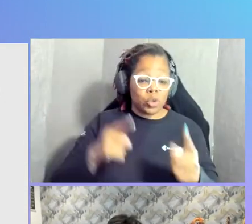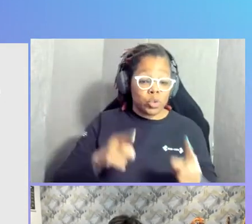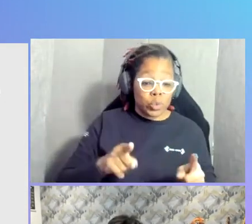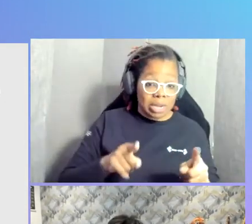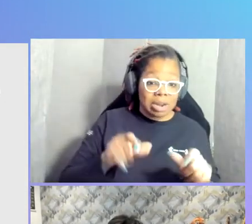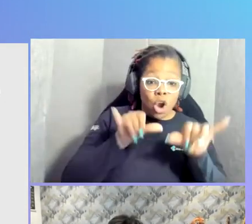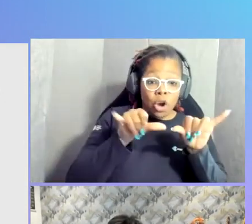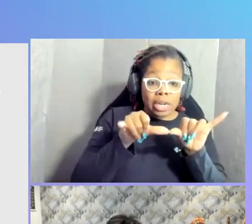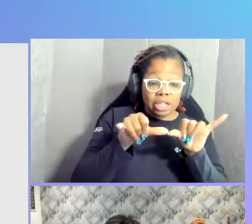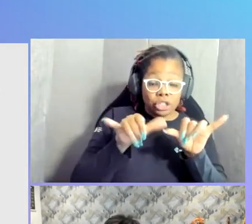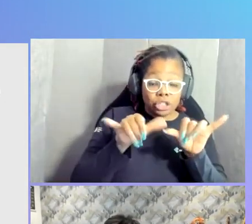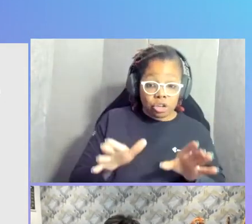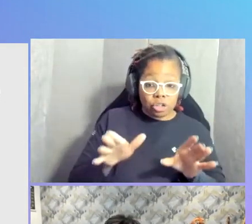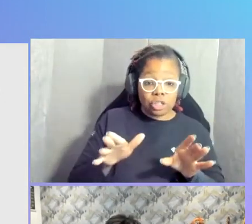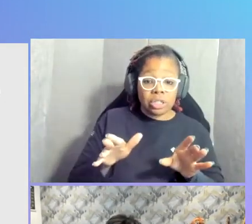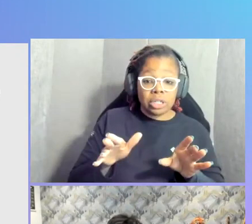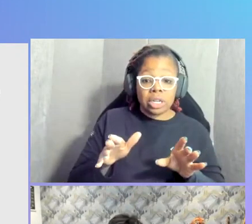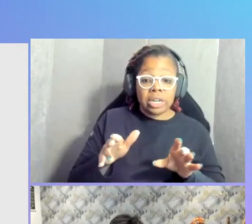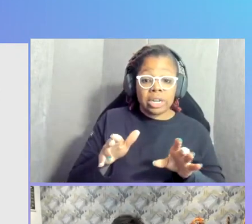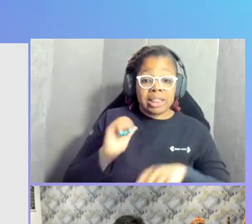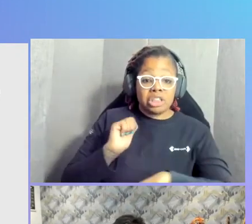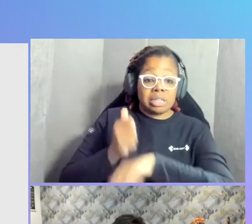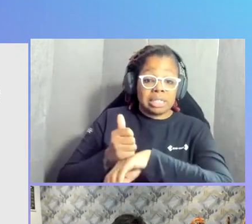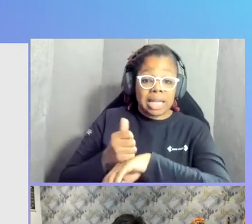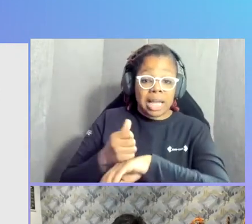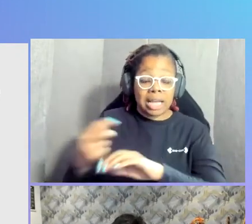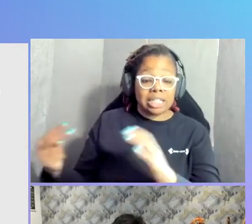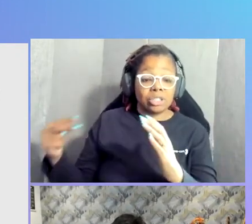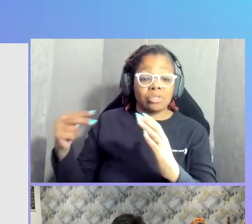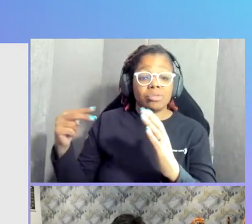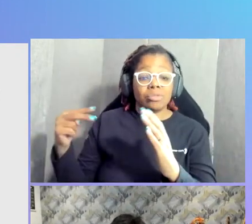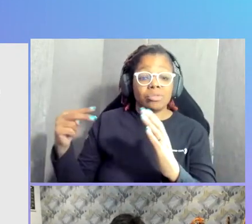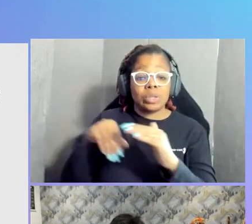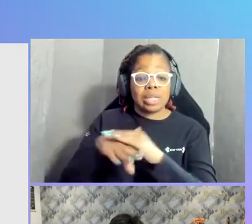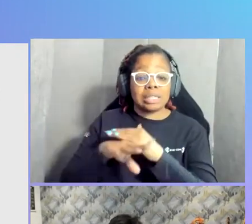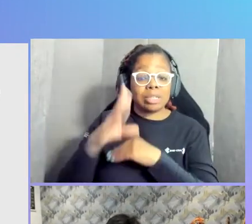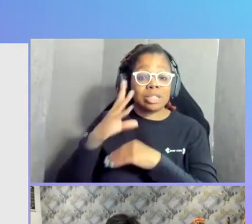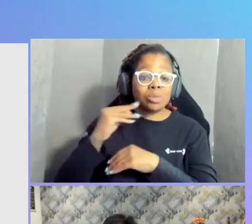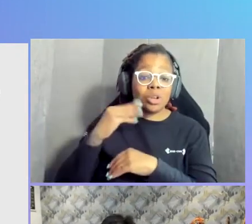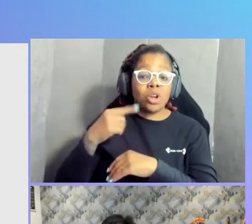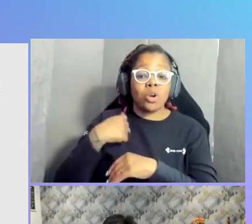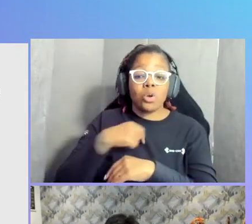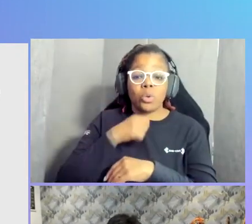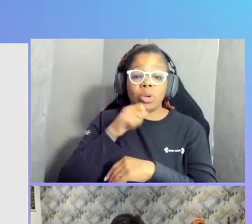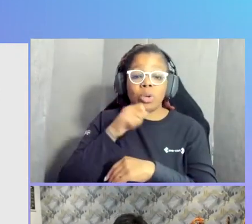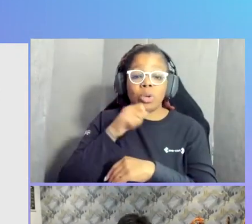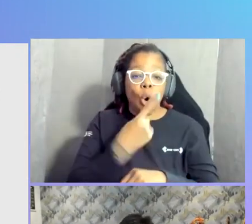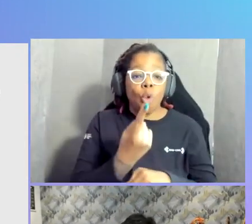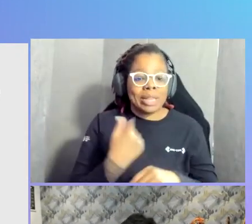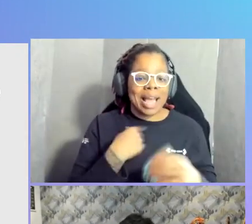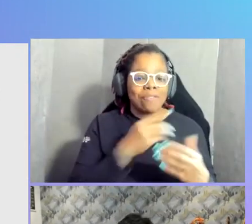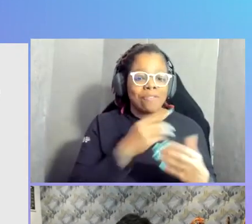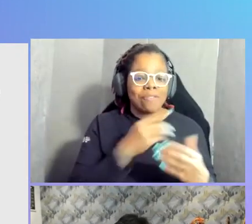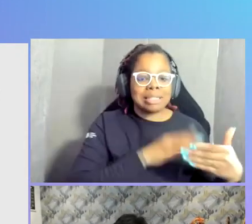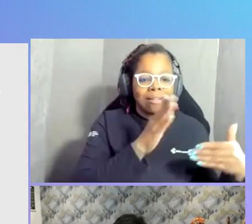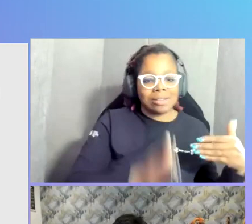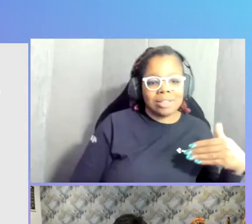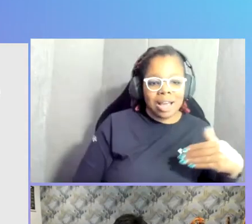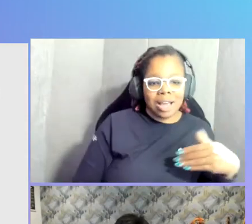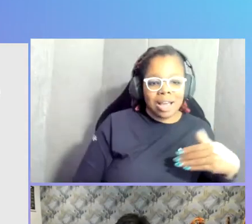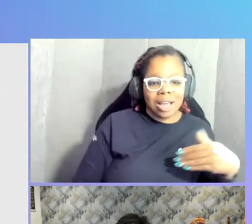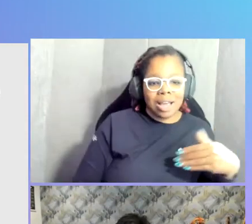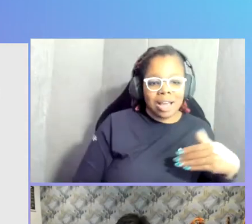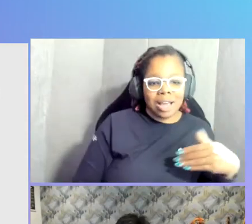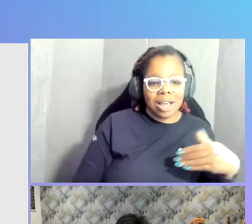engineers, they are set to build accessible experience and we don't fail on the design side. And we wanted to